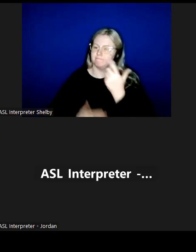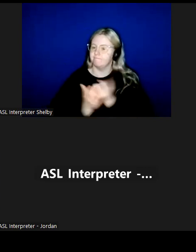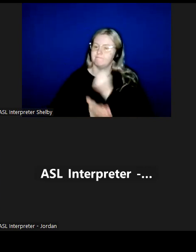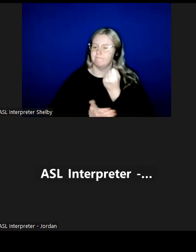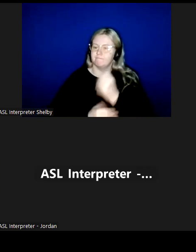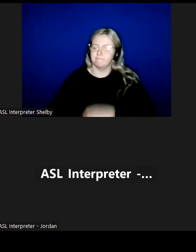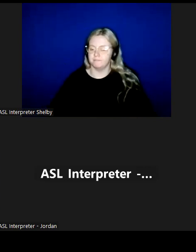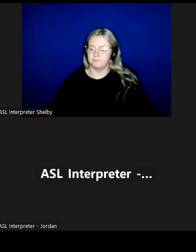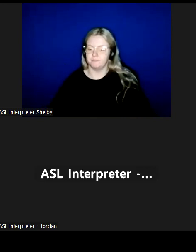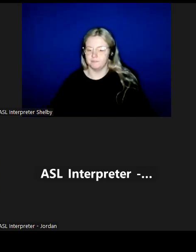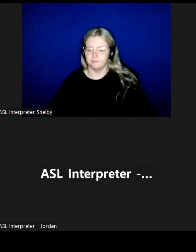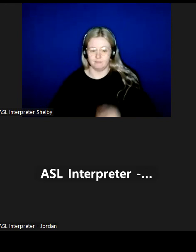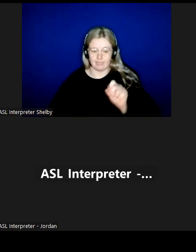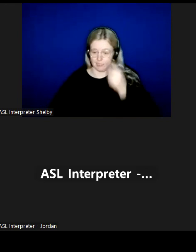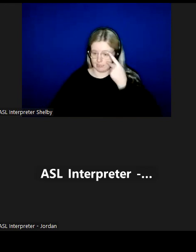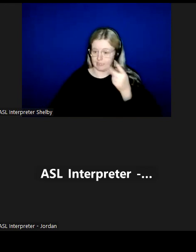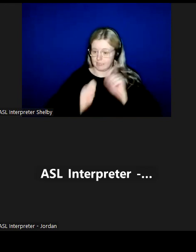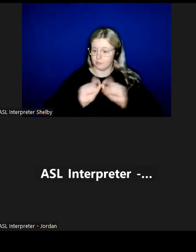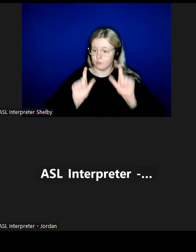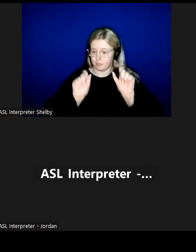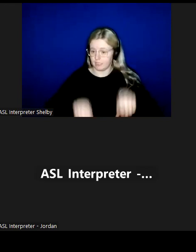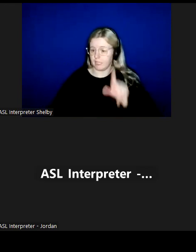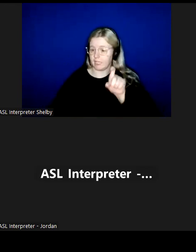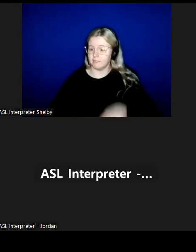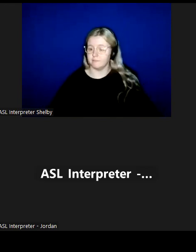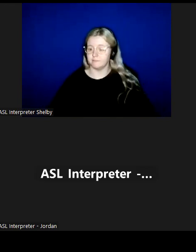to that. Is my screen showing okay there for everybody now?